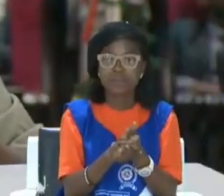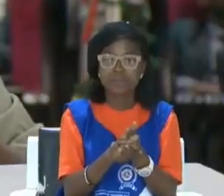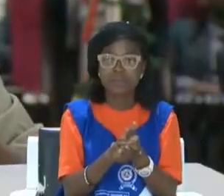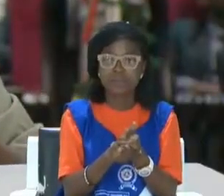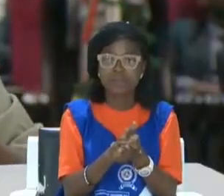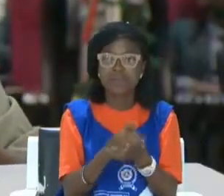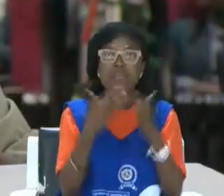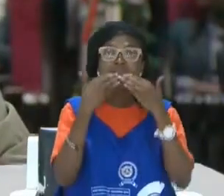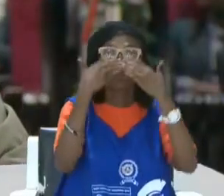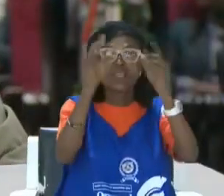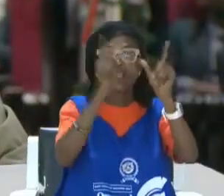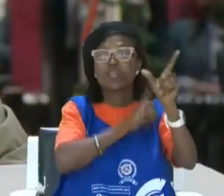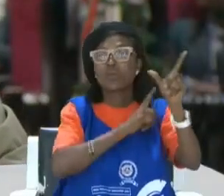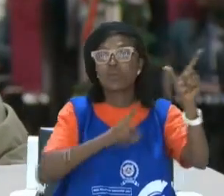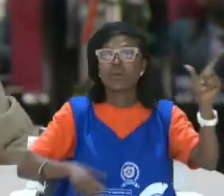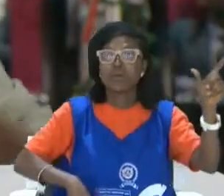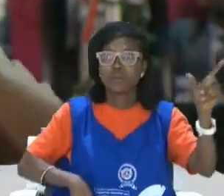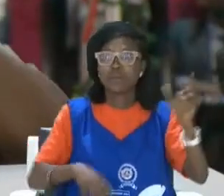Thank you, Lord.